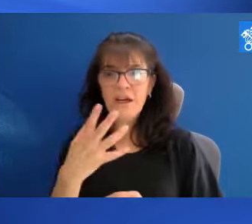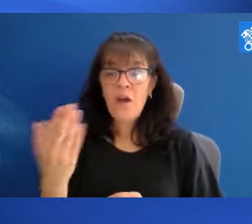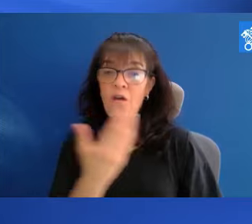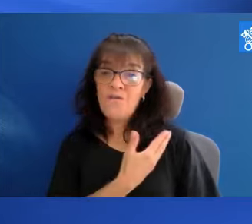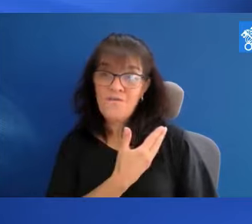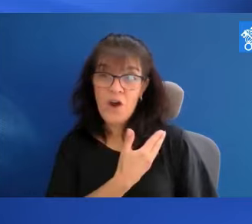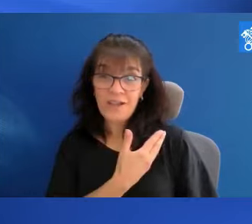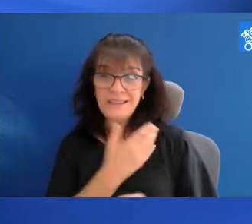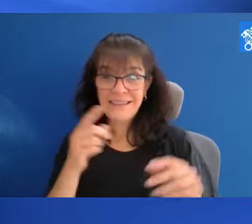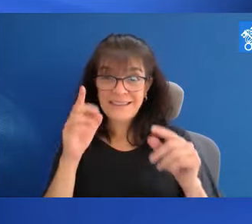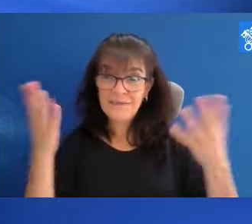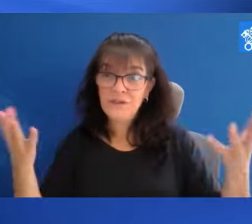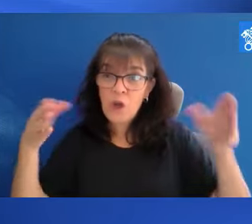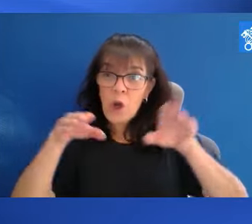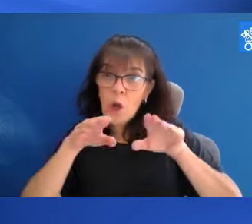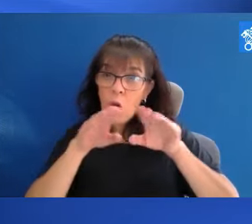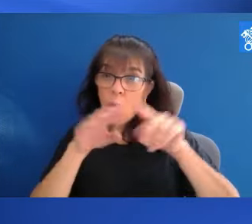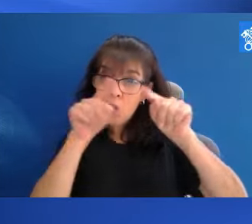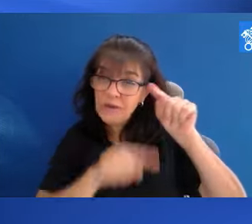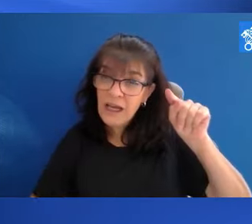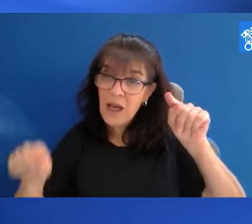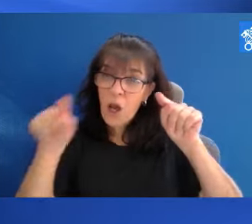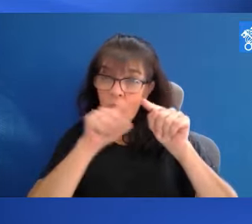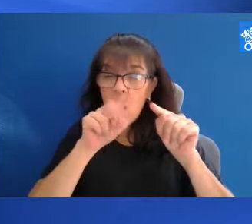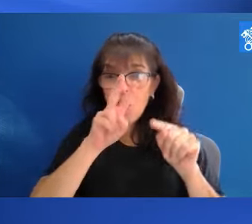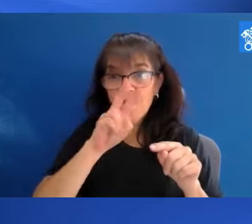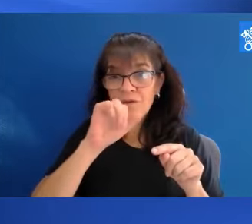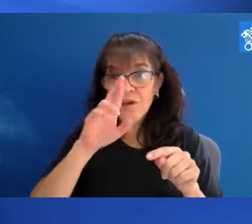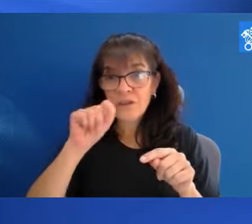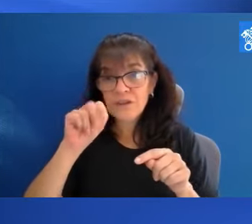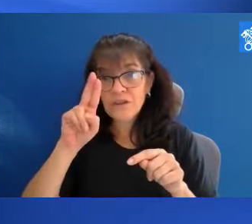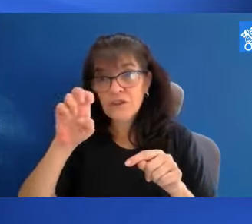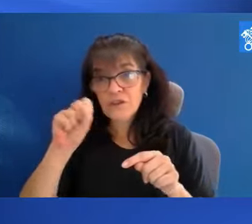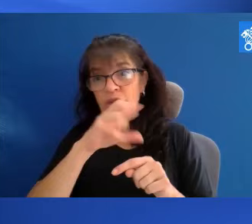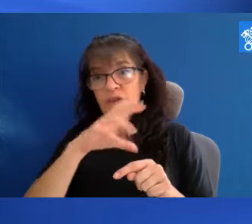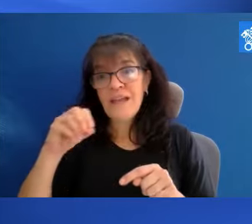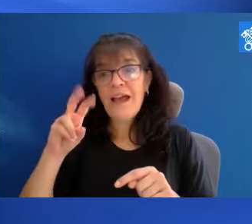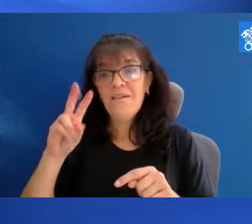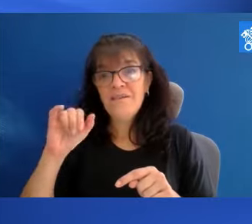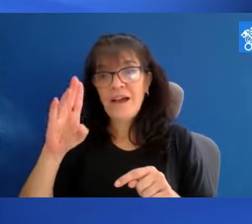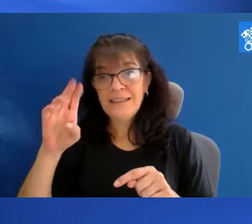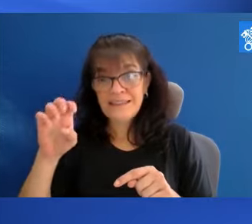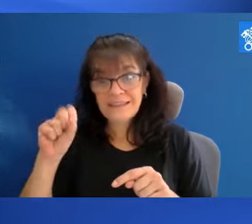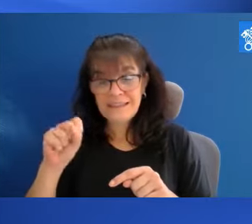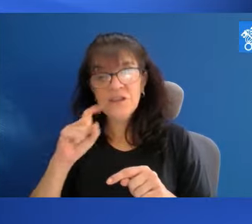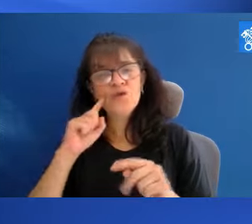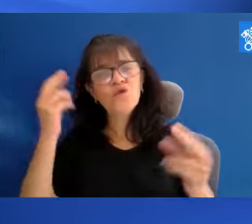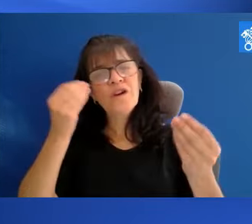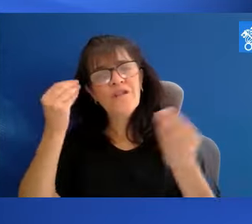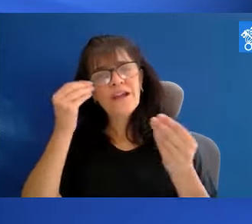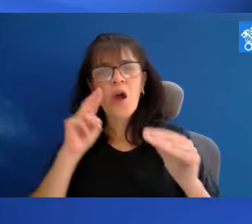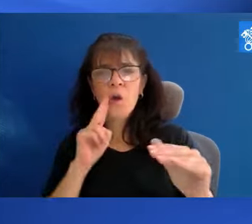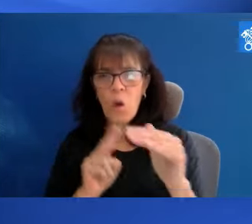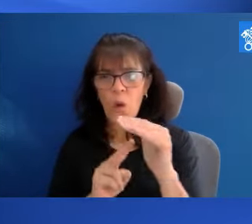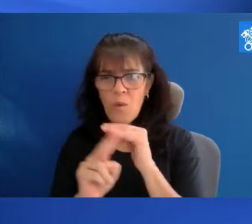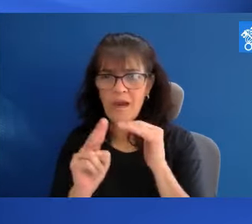cycle of catechesis, which has been going on for a while, on the virtues and vices to an end, and with a reflection on the virtue of humility. He's now taking a